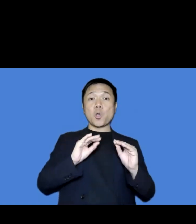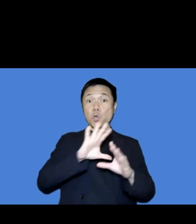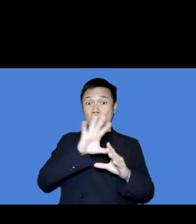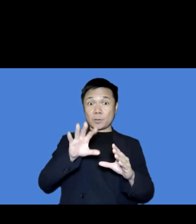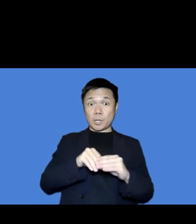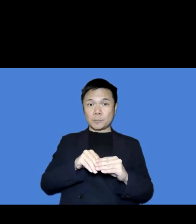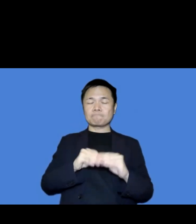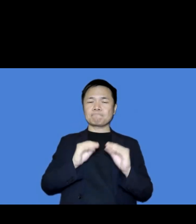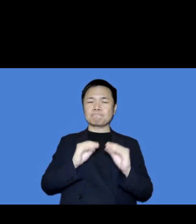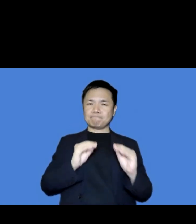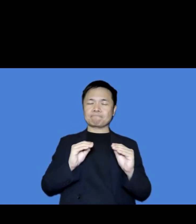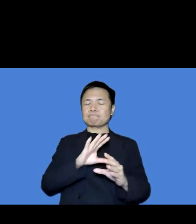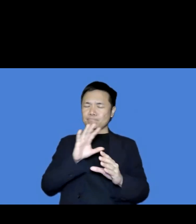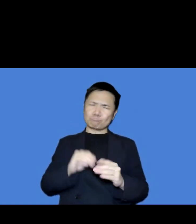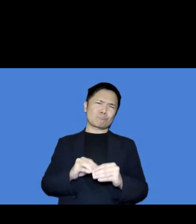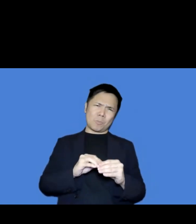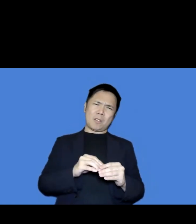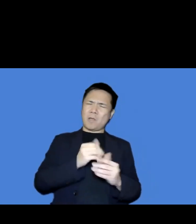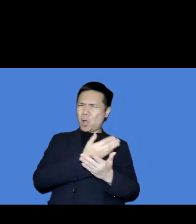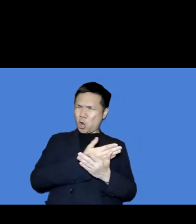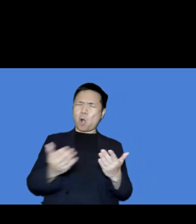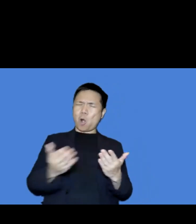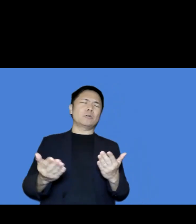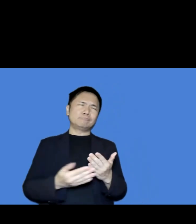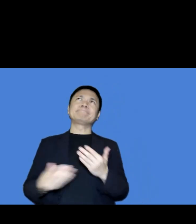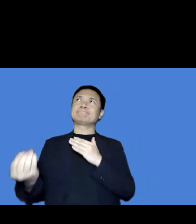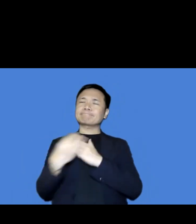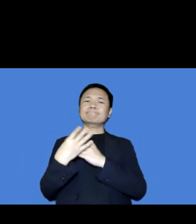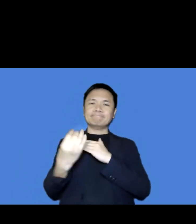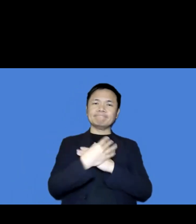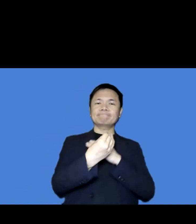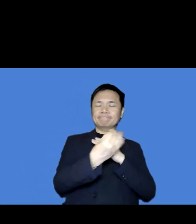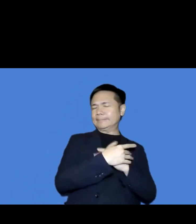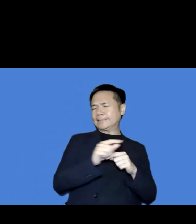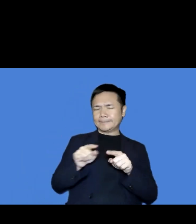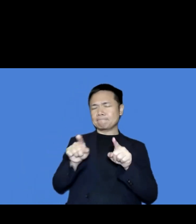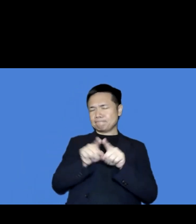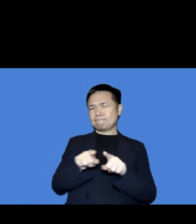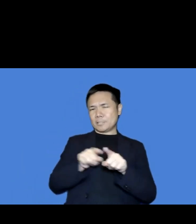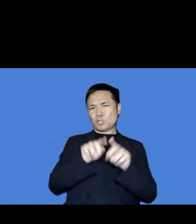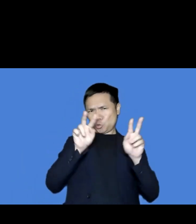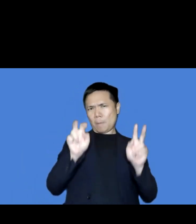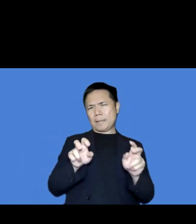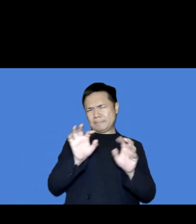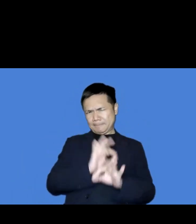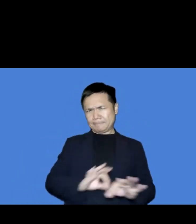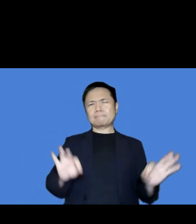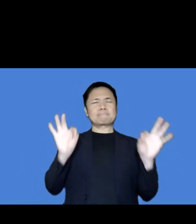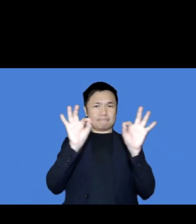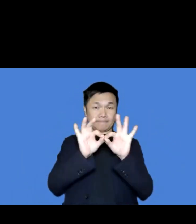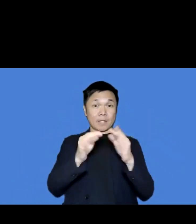we hear in almost every consultation. So thank you so much for